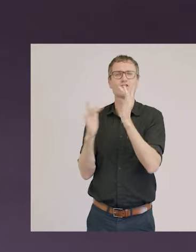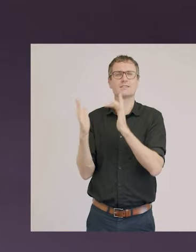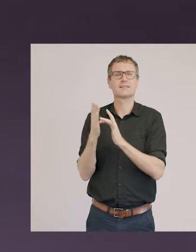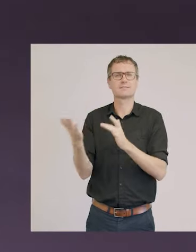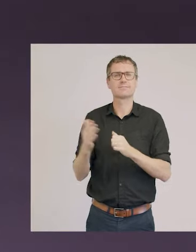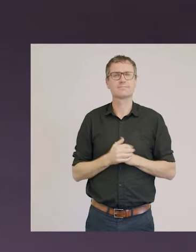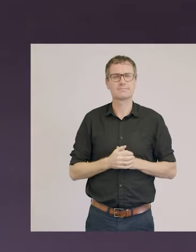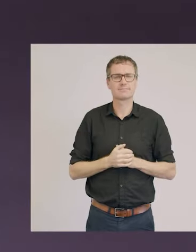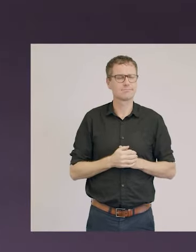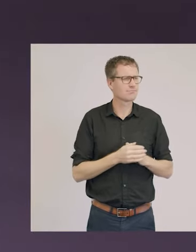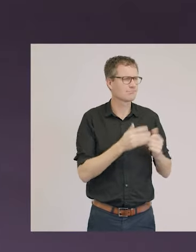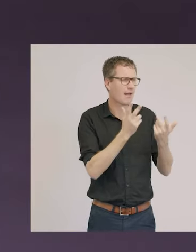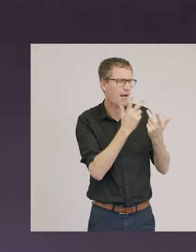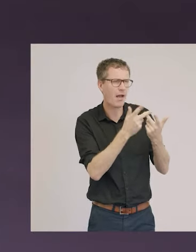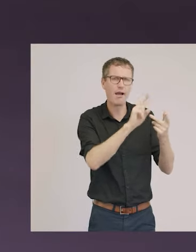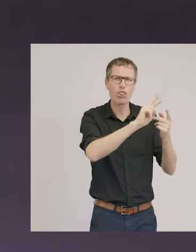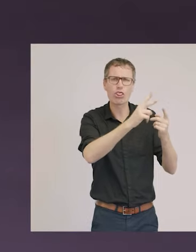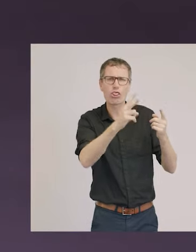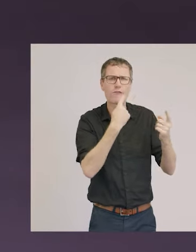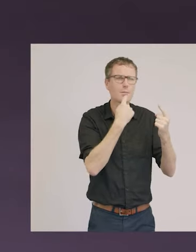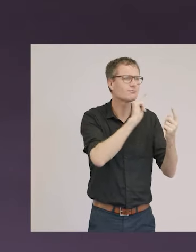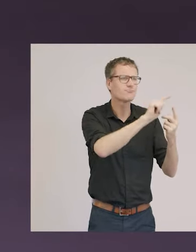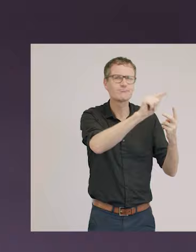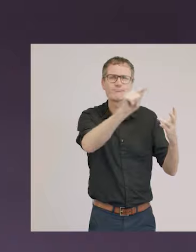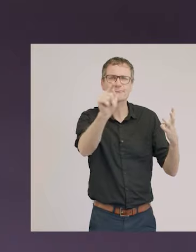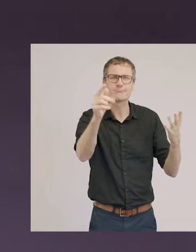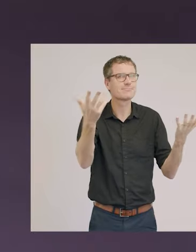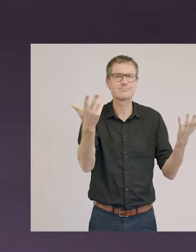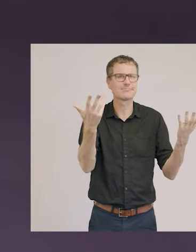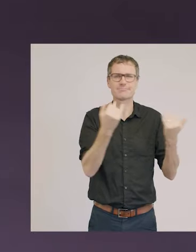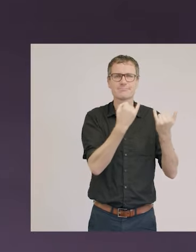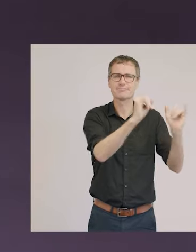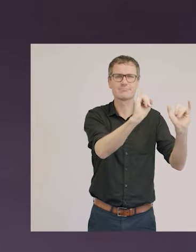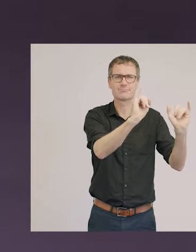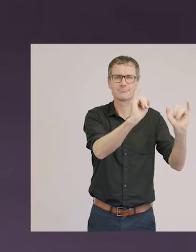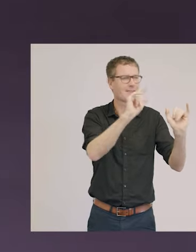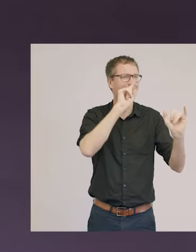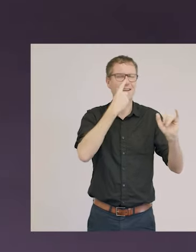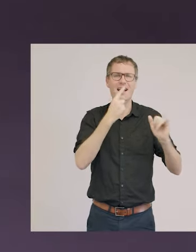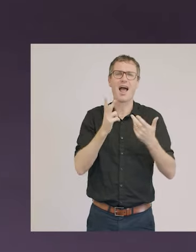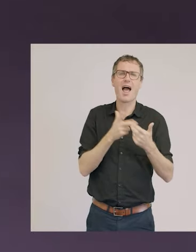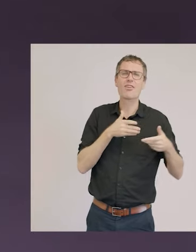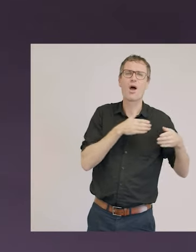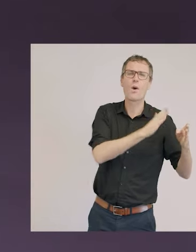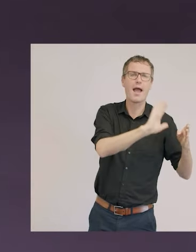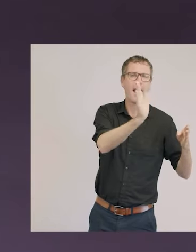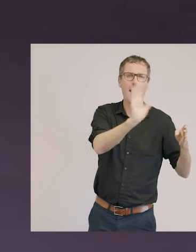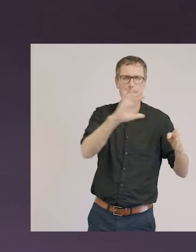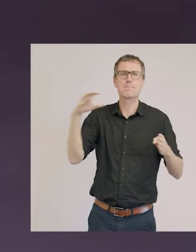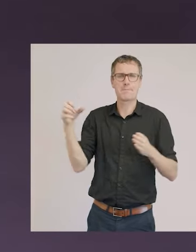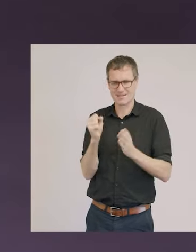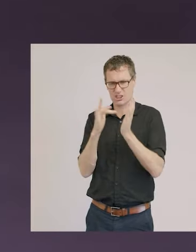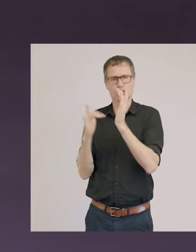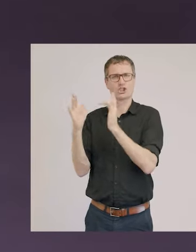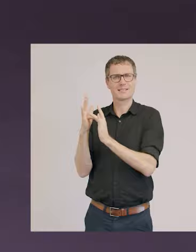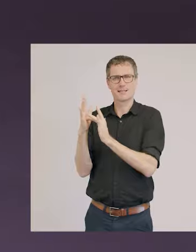Christian. So anything else is heresy. There's no wiggle room. You can't type in the wrong password to